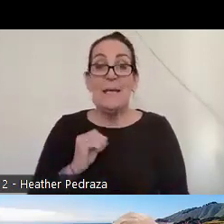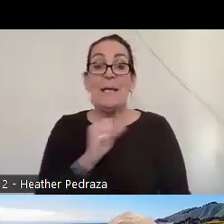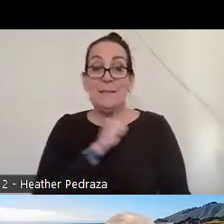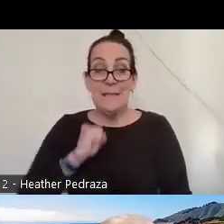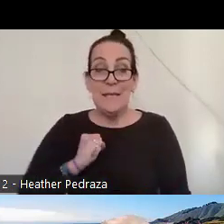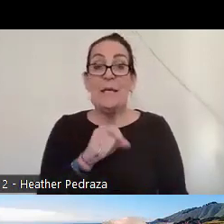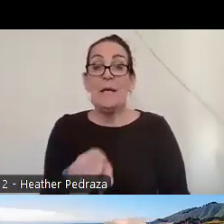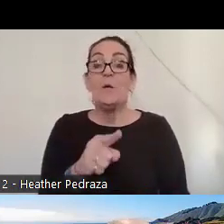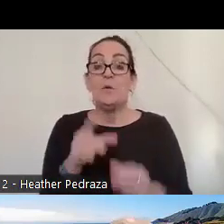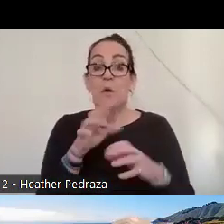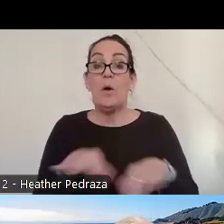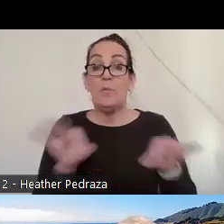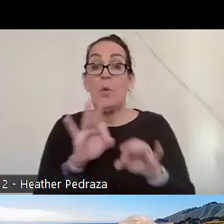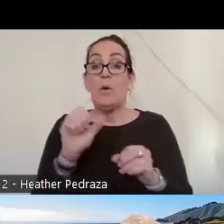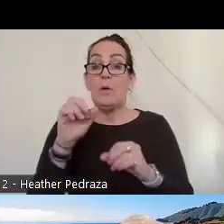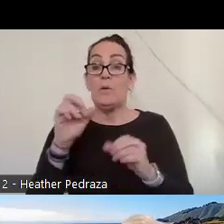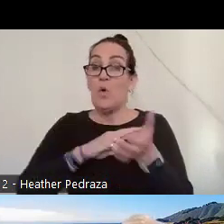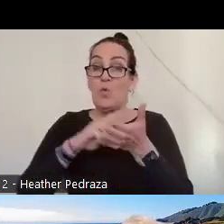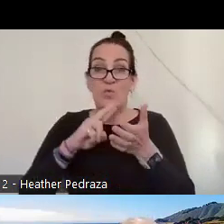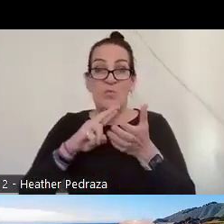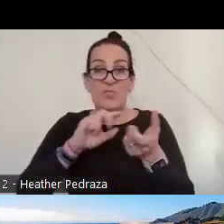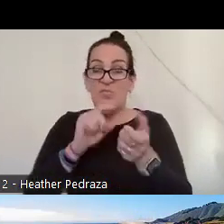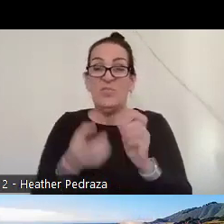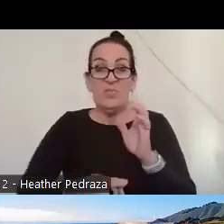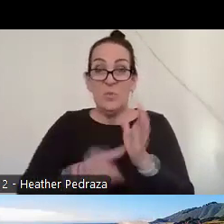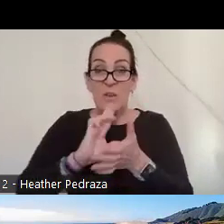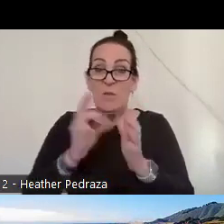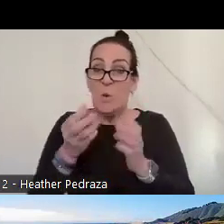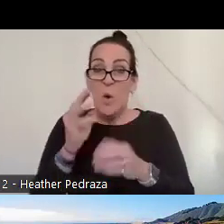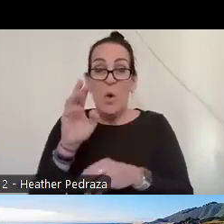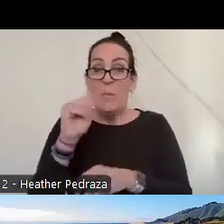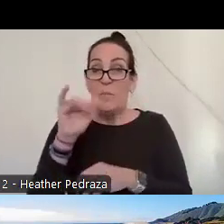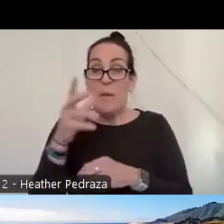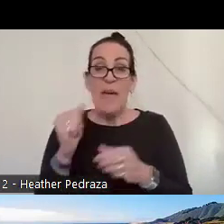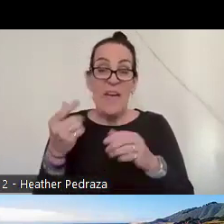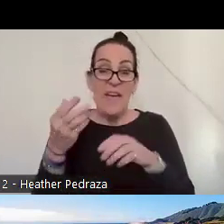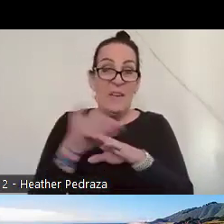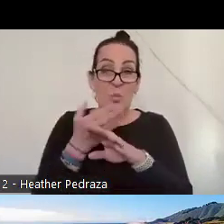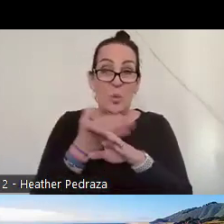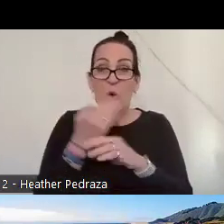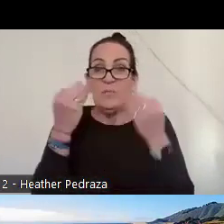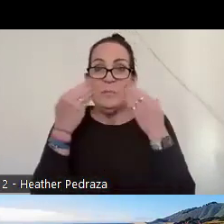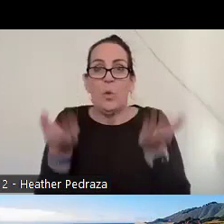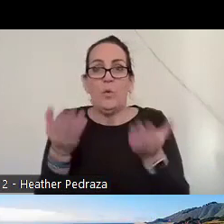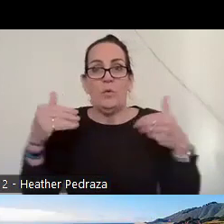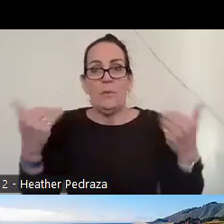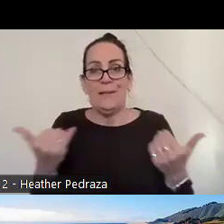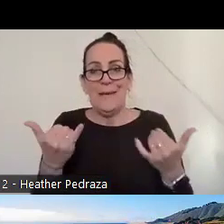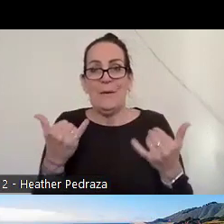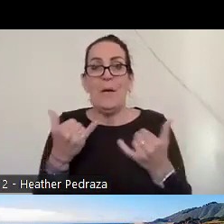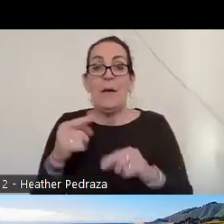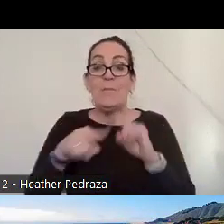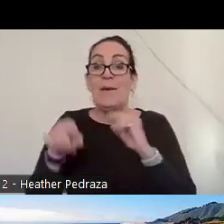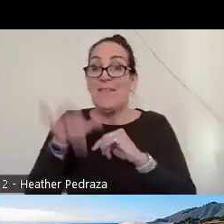look like, nobody knows at this point. But cuts proposed would, for example, the first